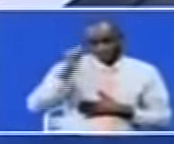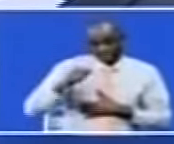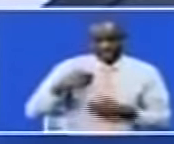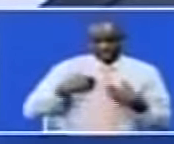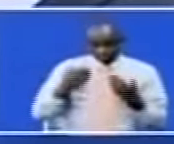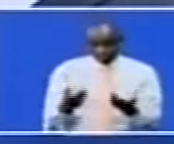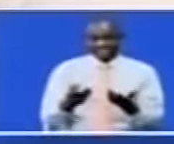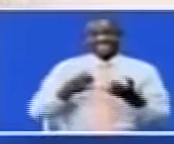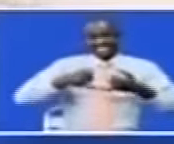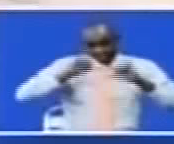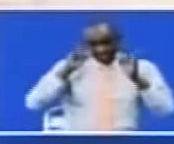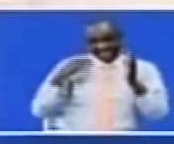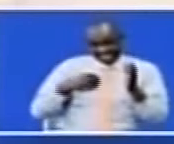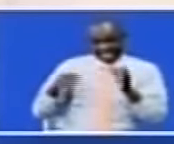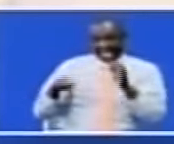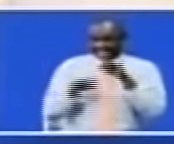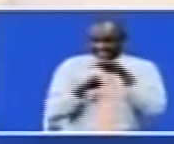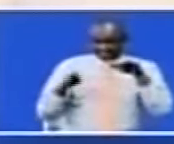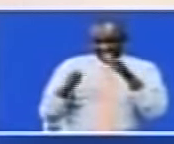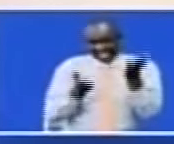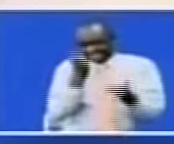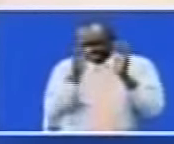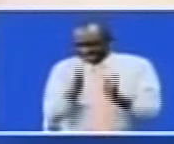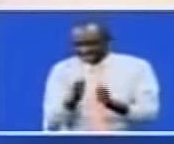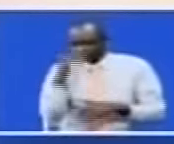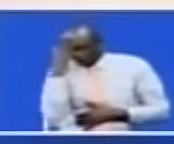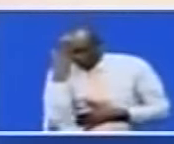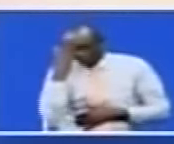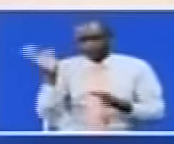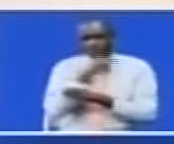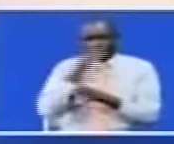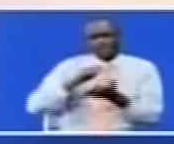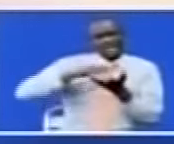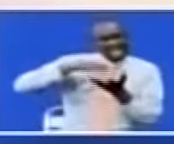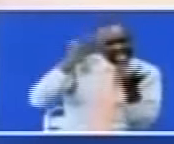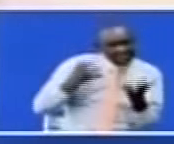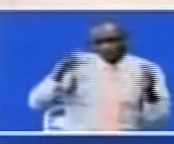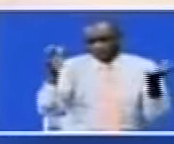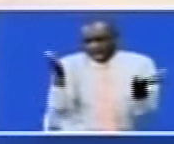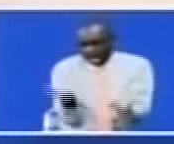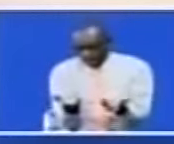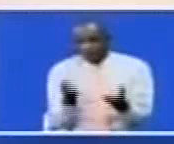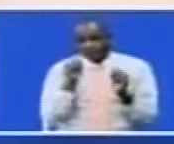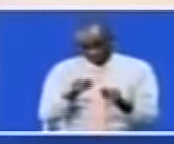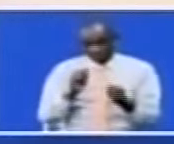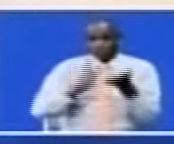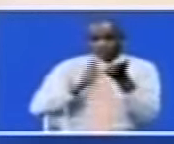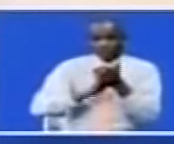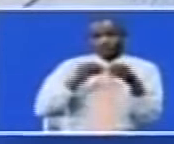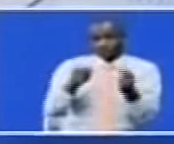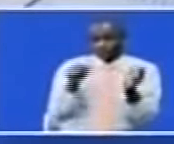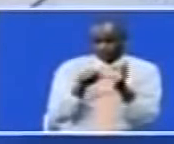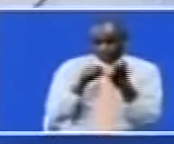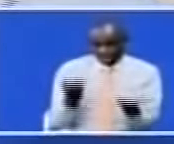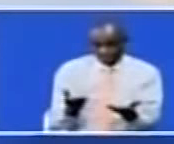constitute an independent assessor to evaluate the extent of the pollution caused by the spillage and recommend